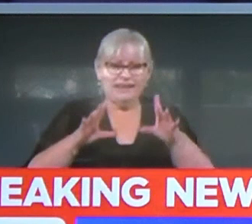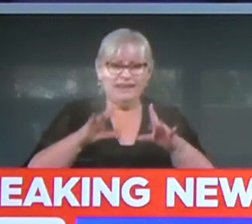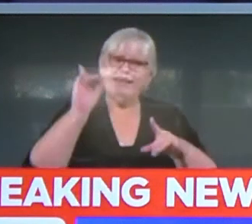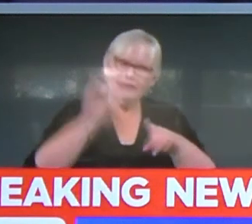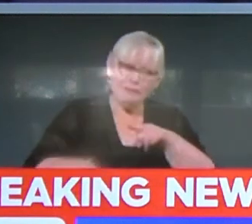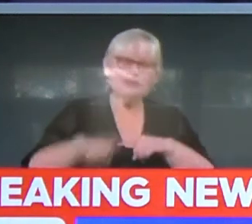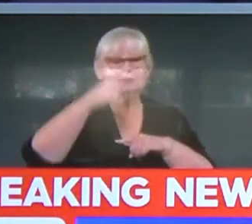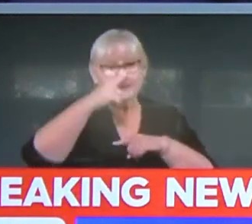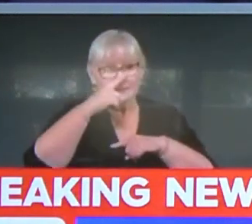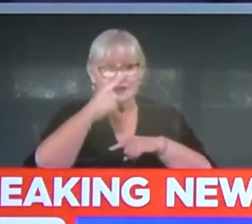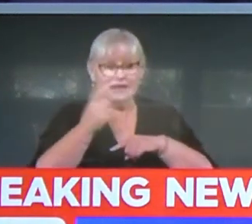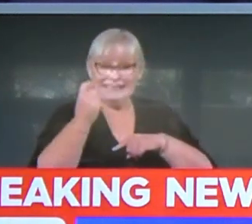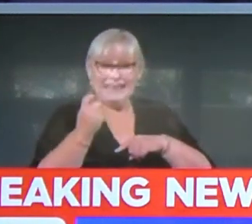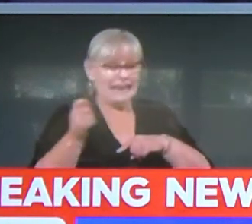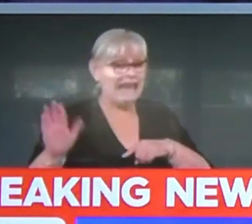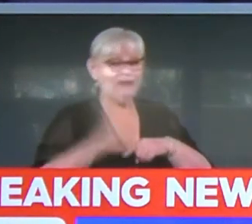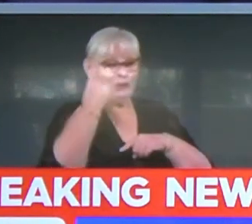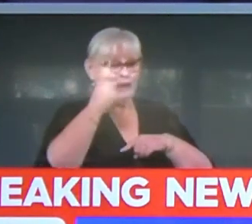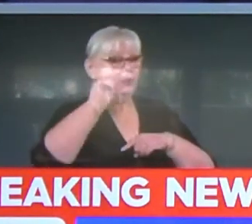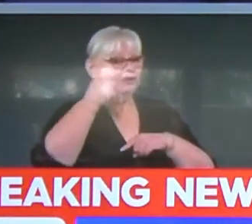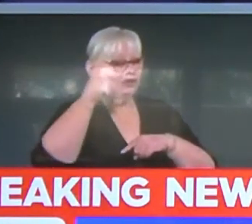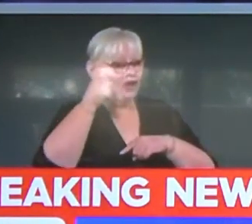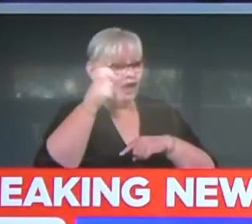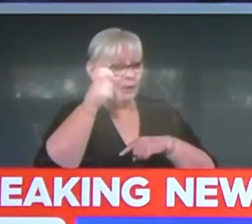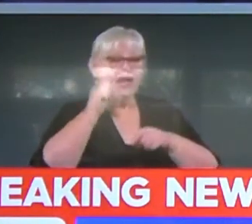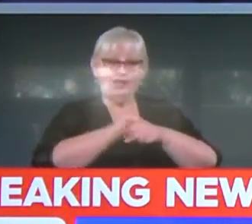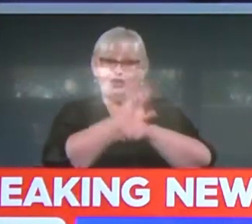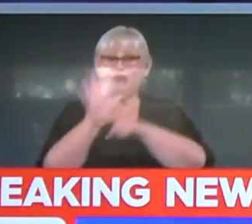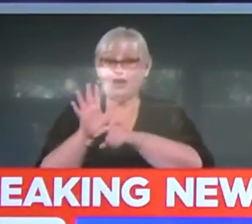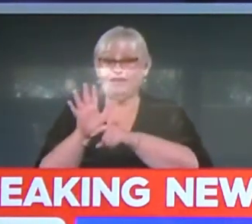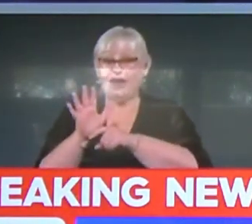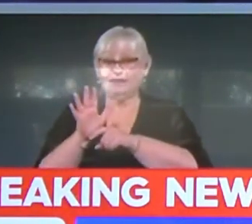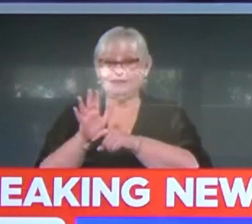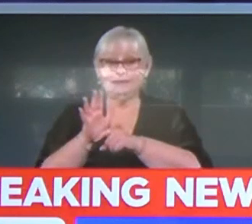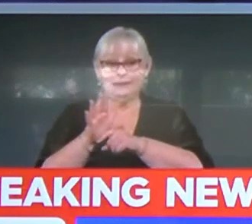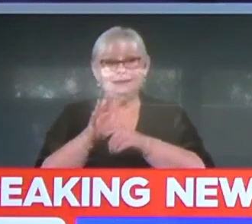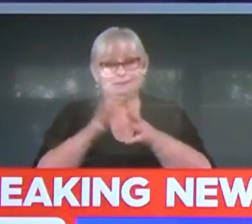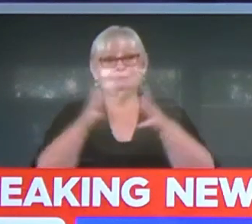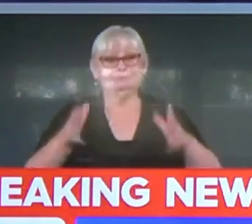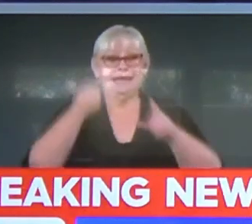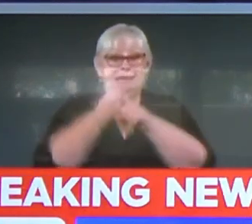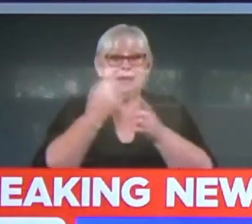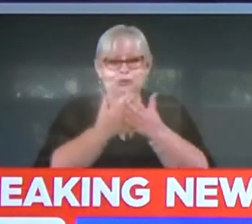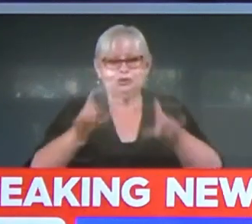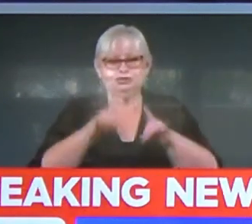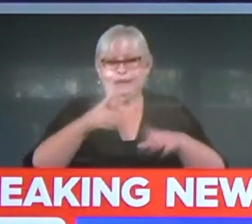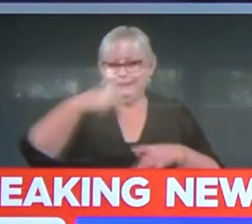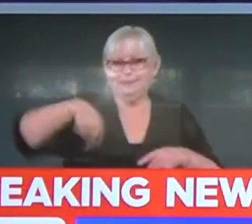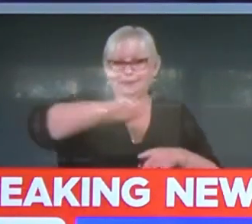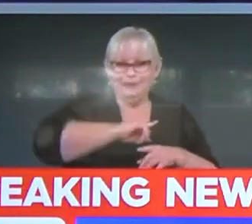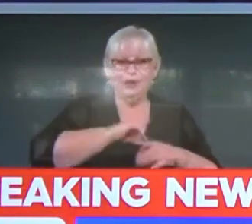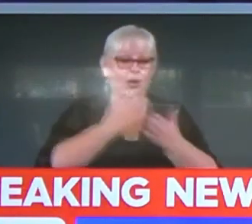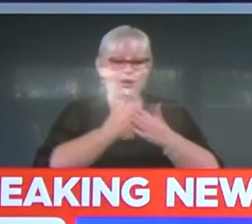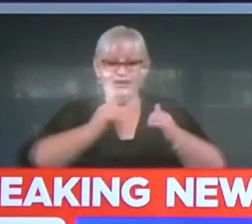most people, if not every person in this country, would know that the coronavirus is having an impact on our country and